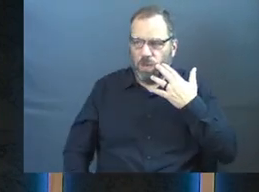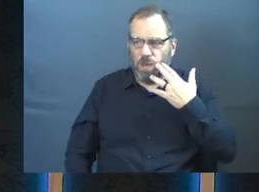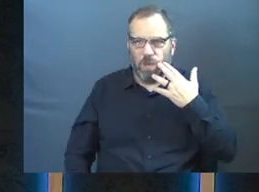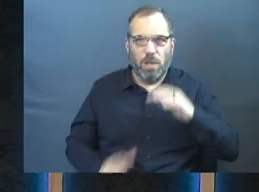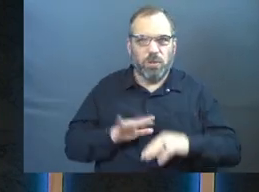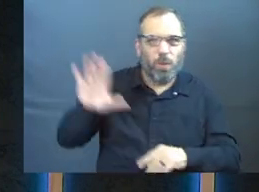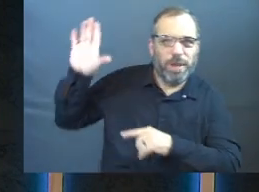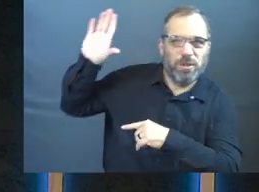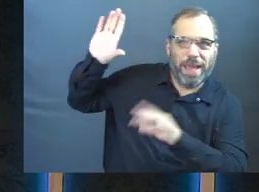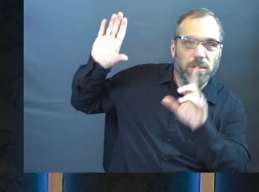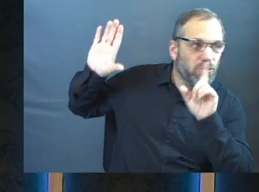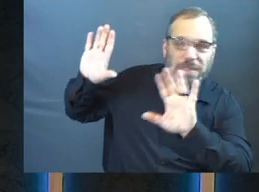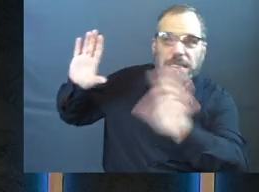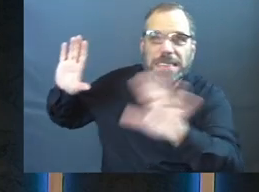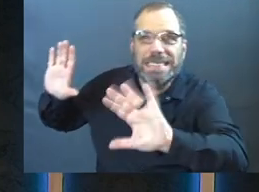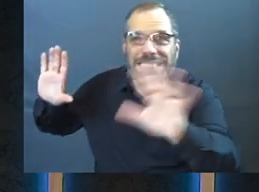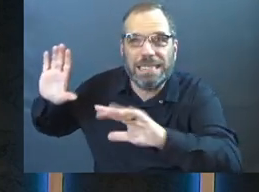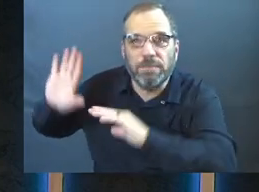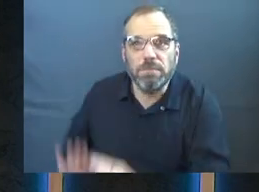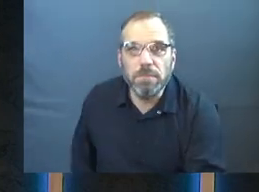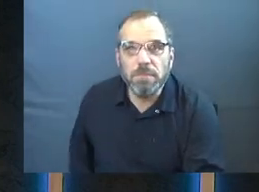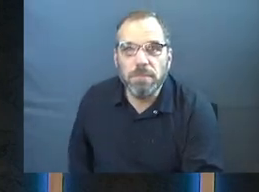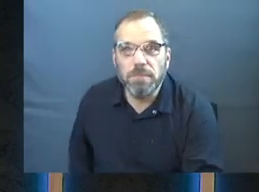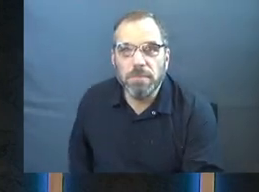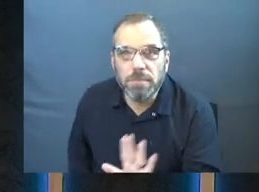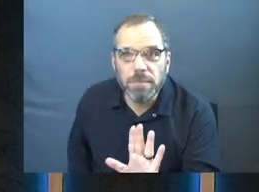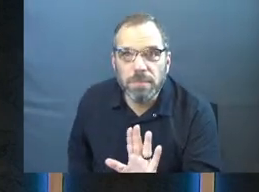Don't raise your hand. I'm not asking for that.